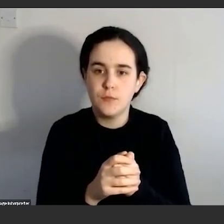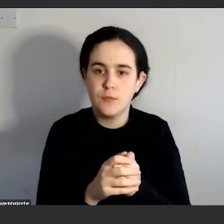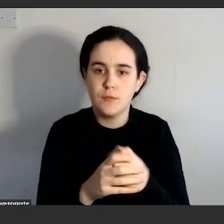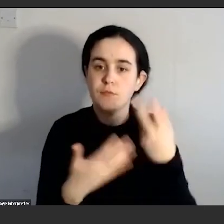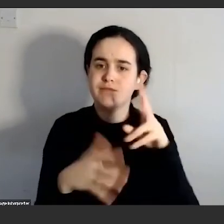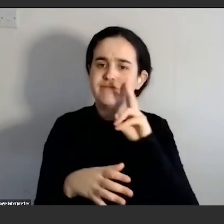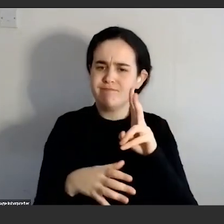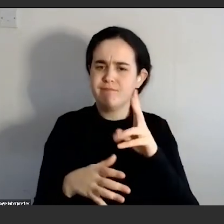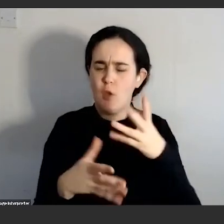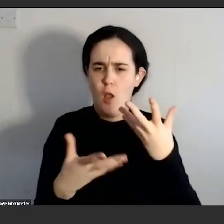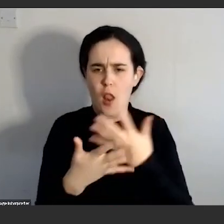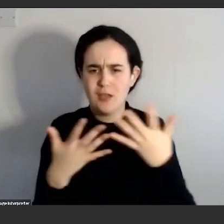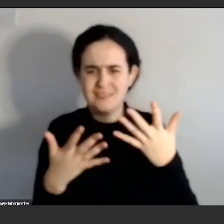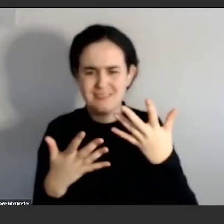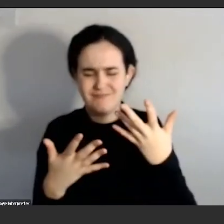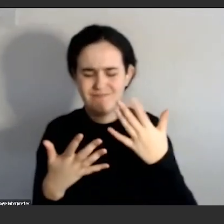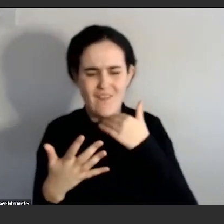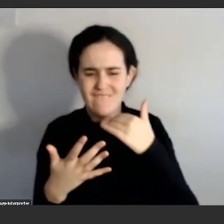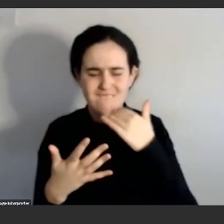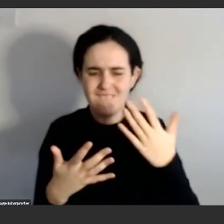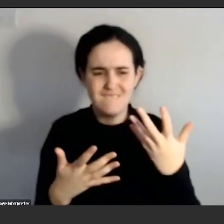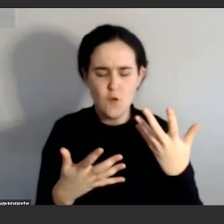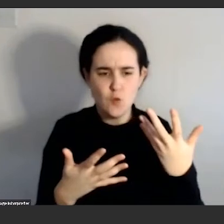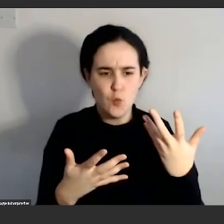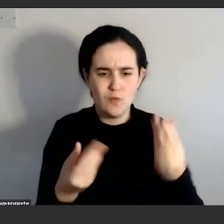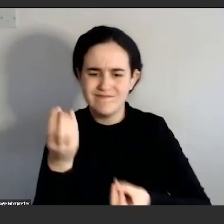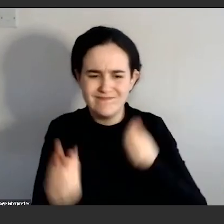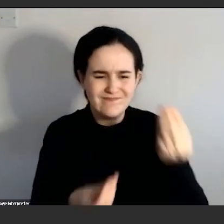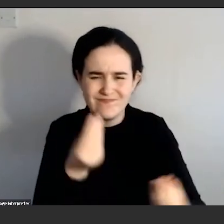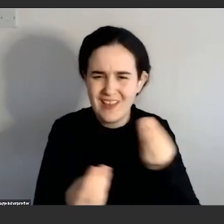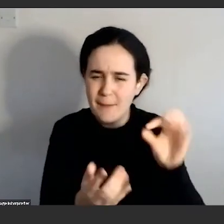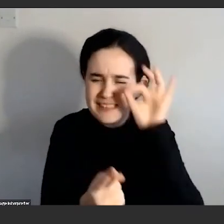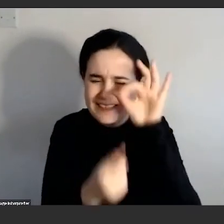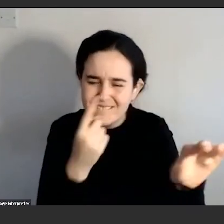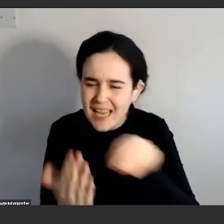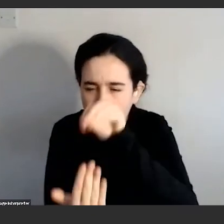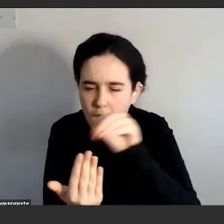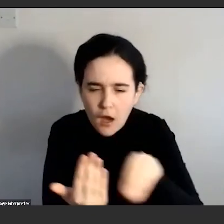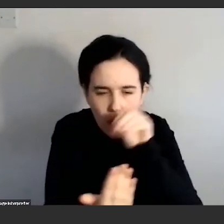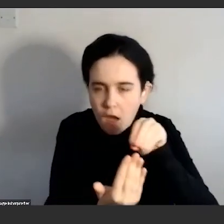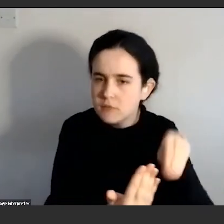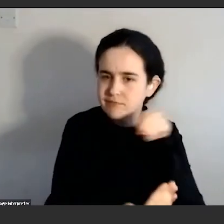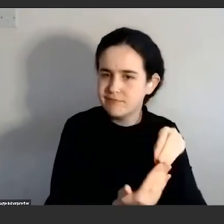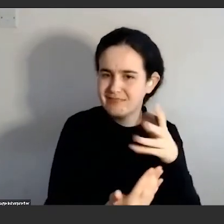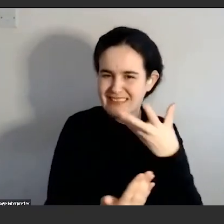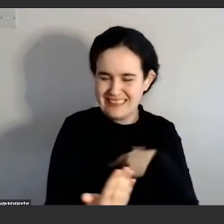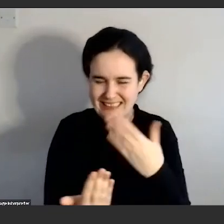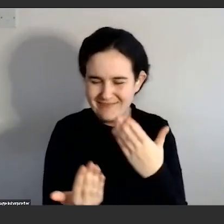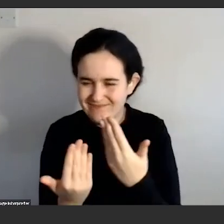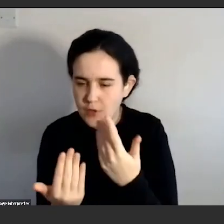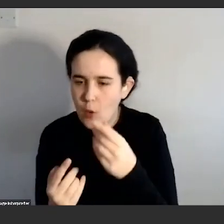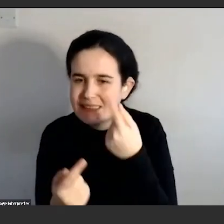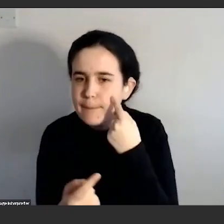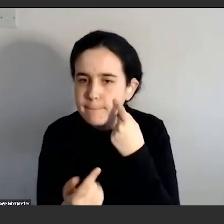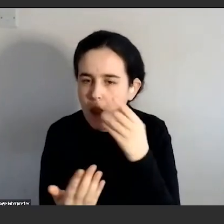the relevant aspects for the development of everybody. I would say it like that, Femi. Over to you. Thank you. If